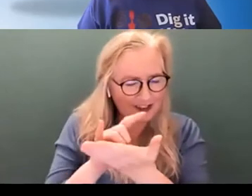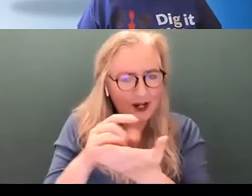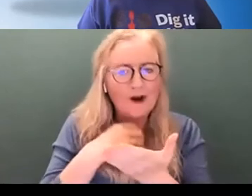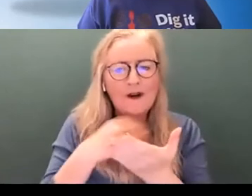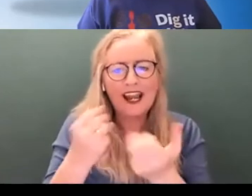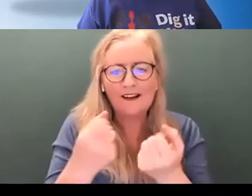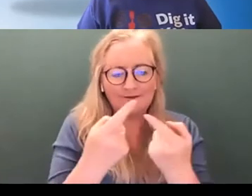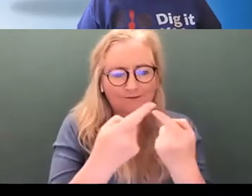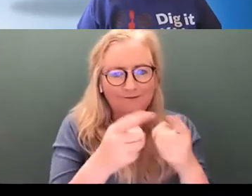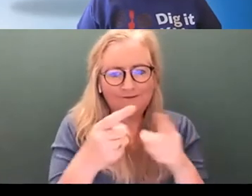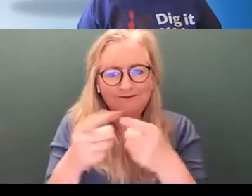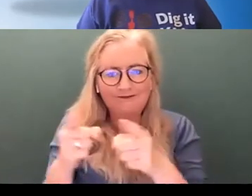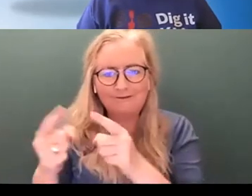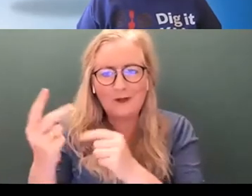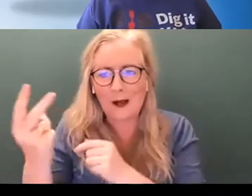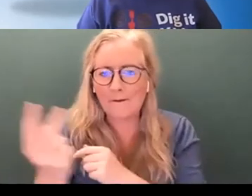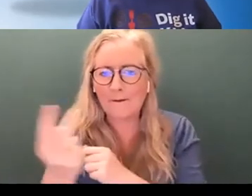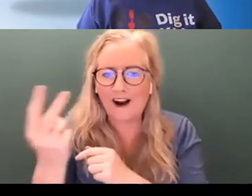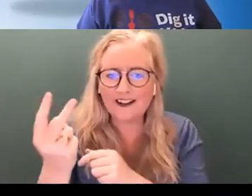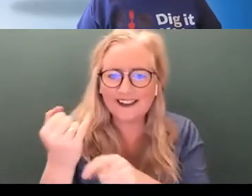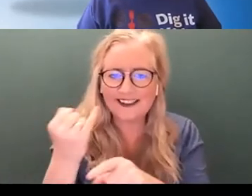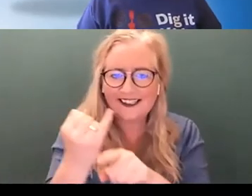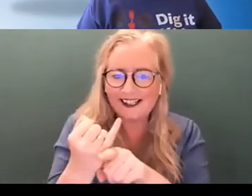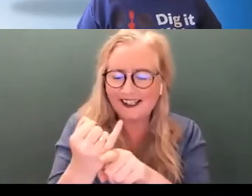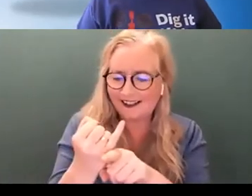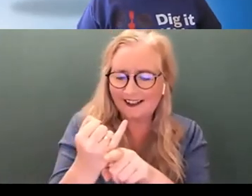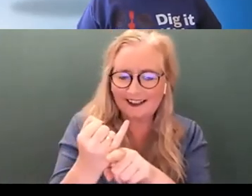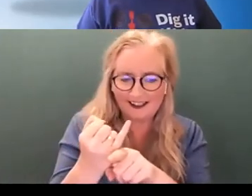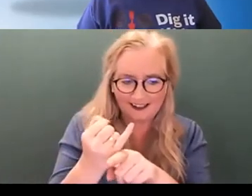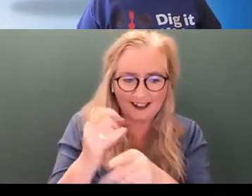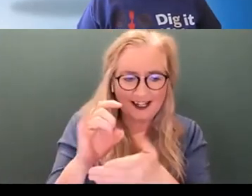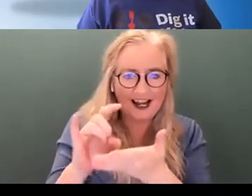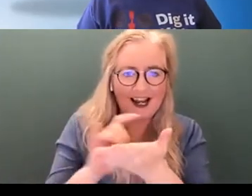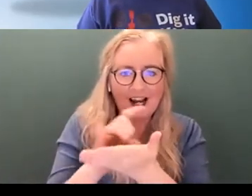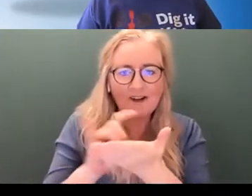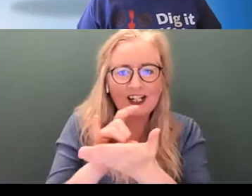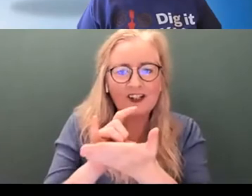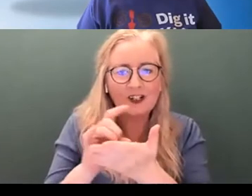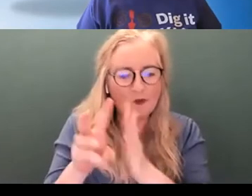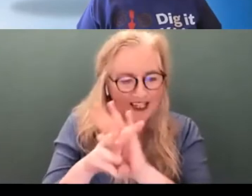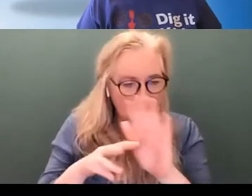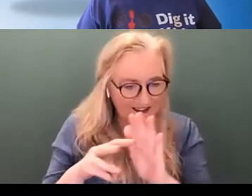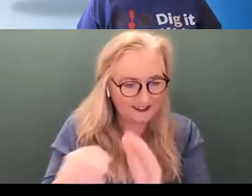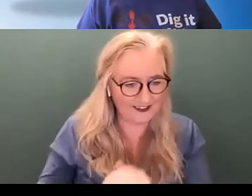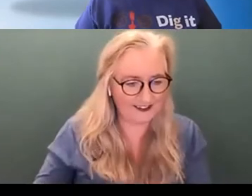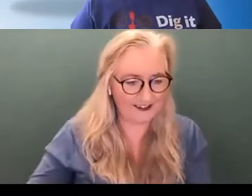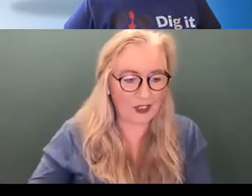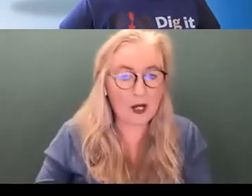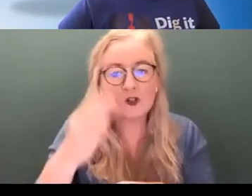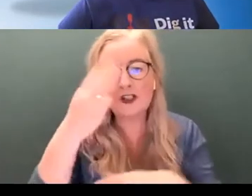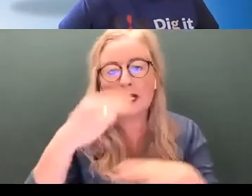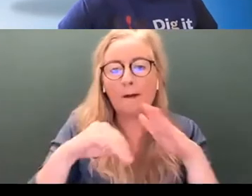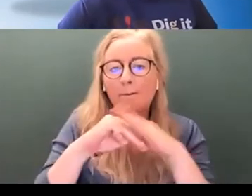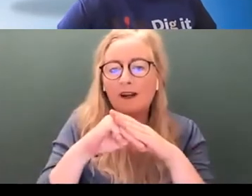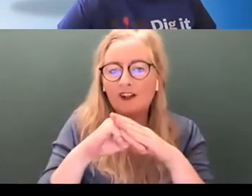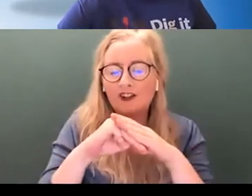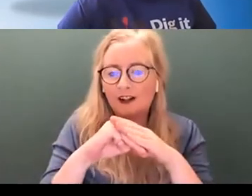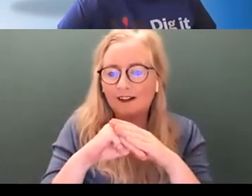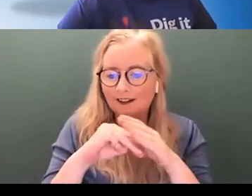in the organisation of National Heritage Week and it was launched last week by Minister of State Malcolm Noonan TD